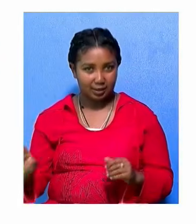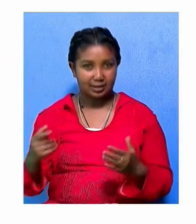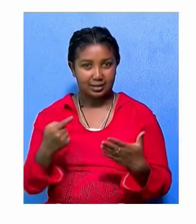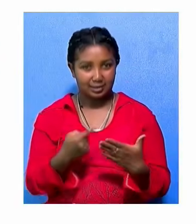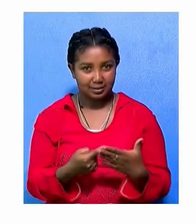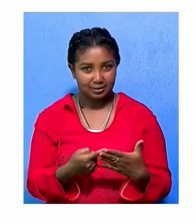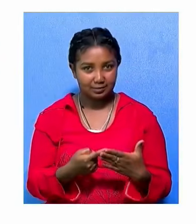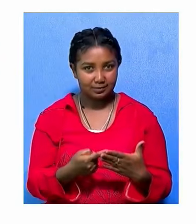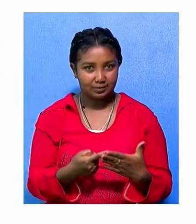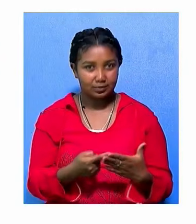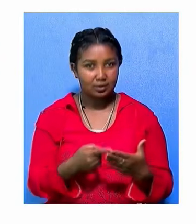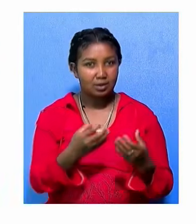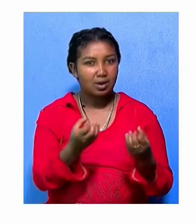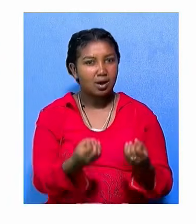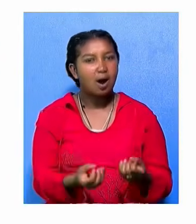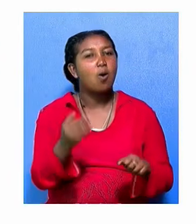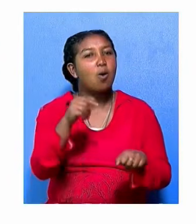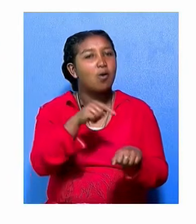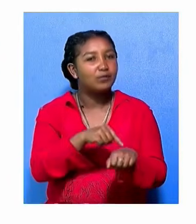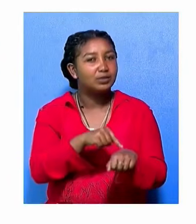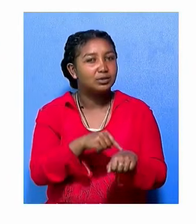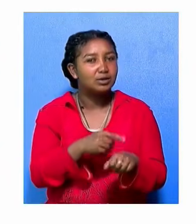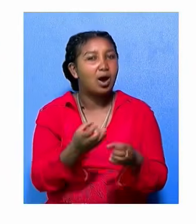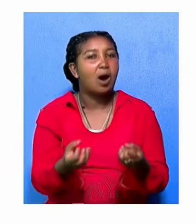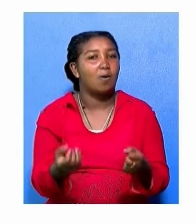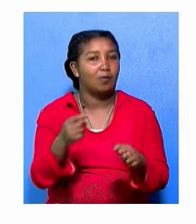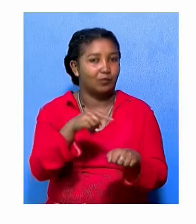Here, how often